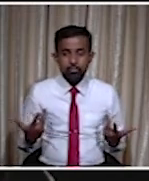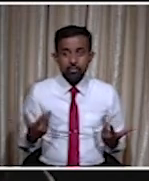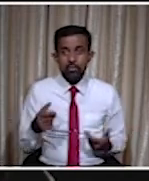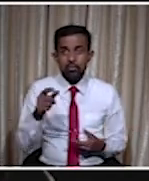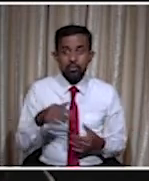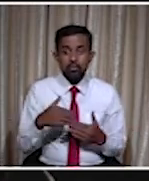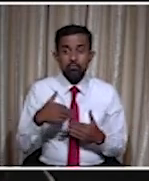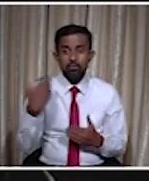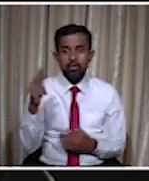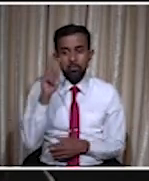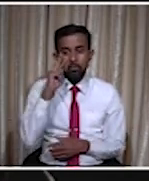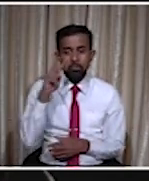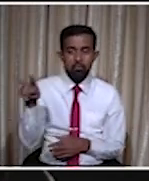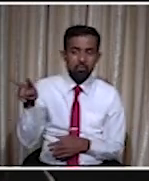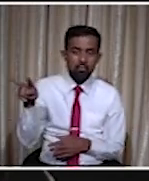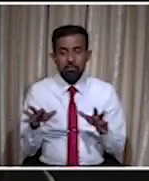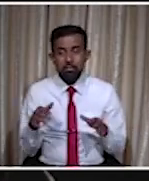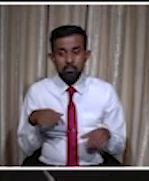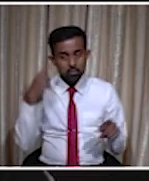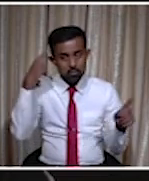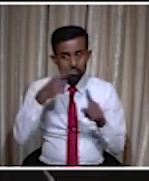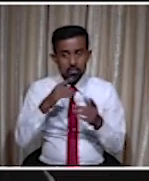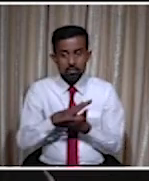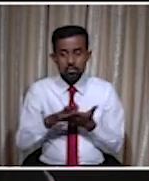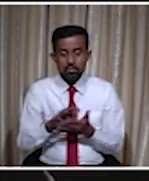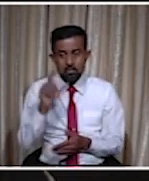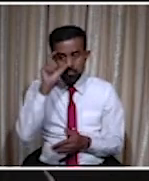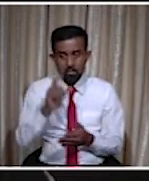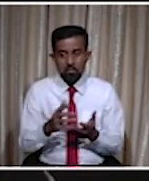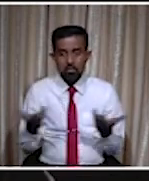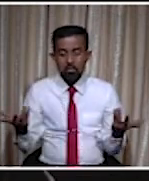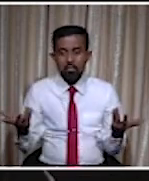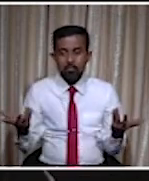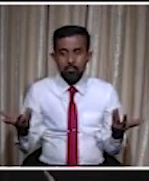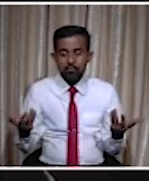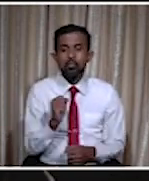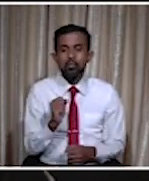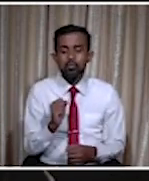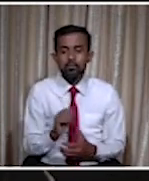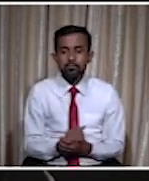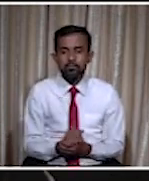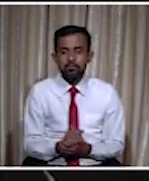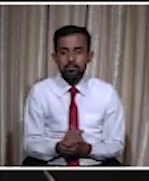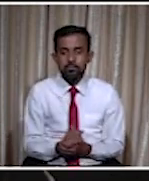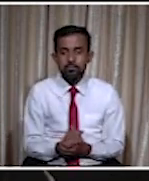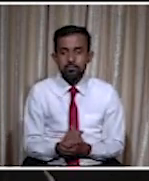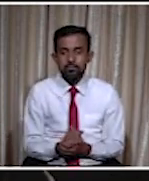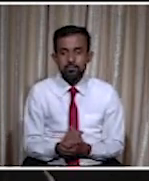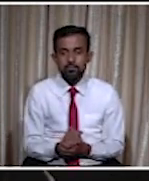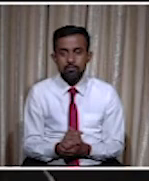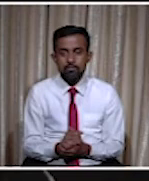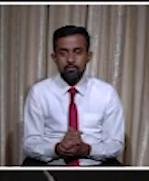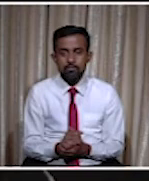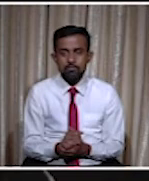earnest pleadings regarding this. Similarly, what happened regarding the even the issue